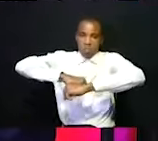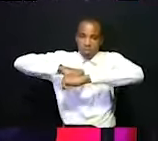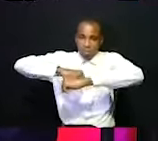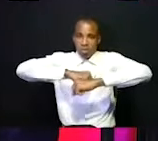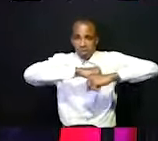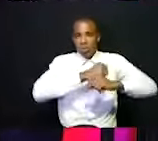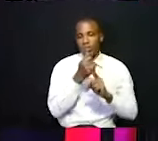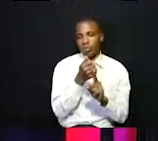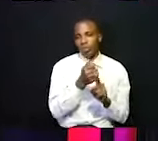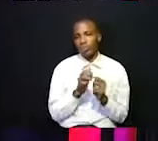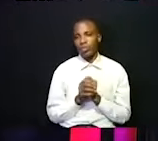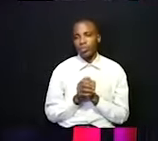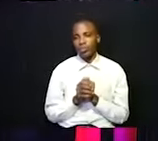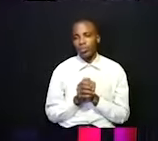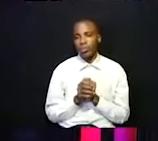to